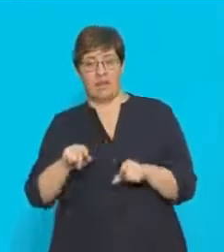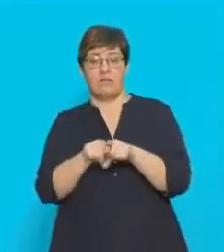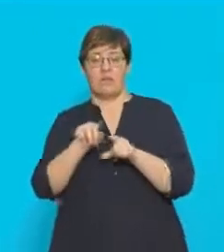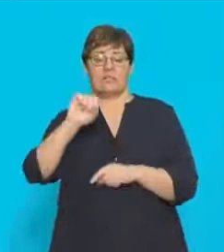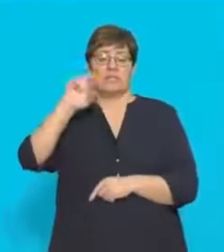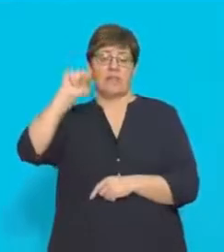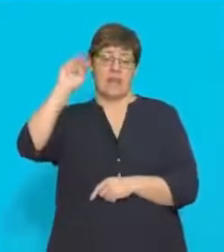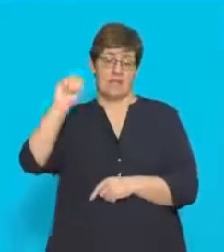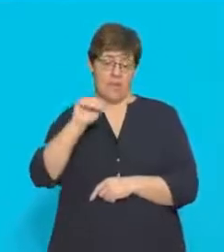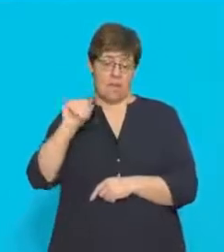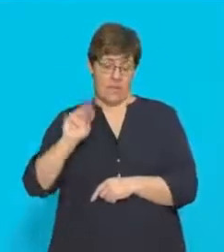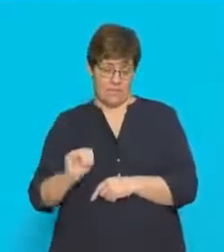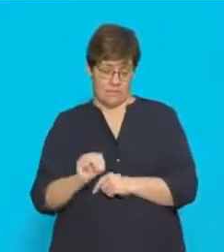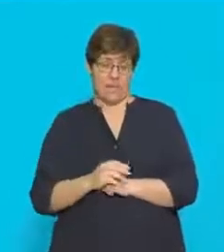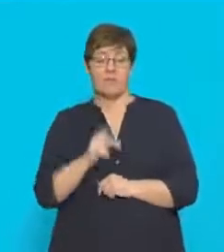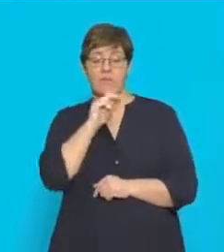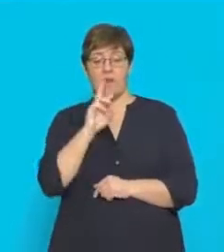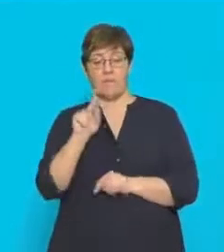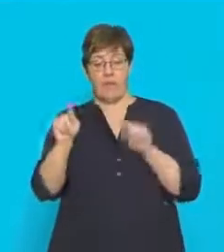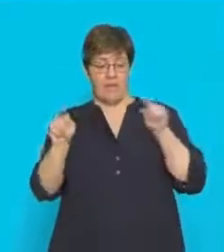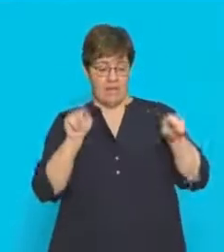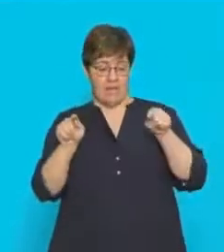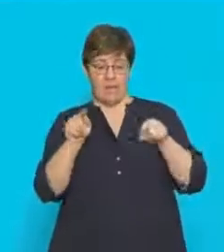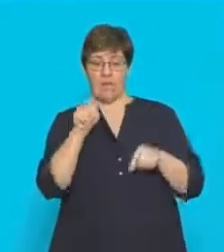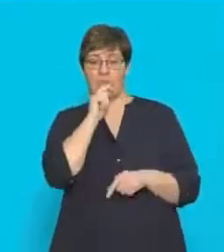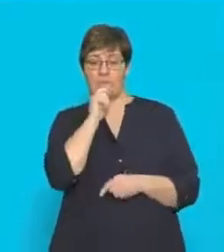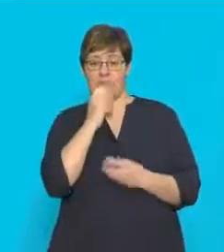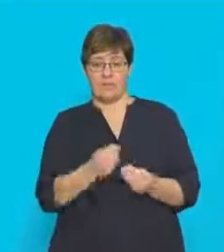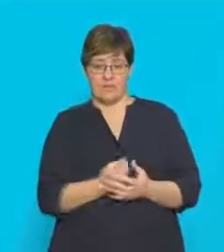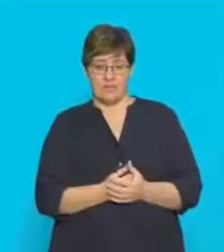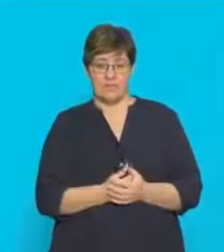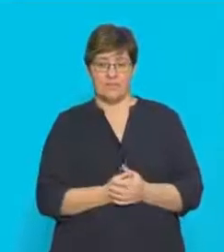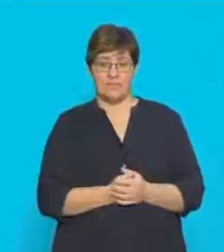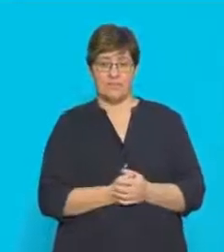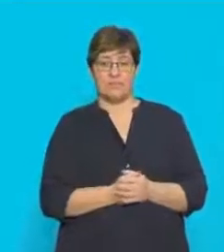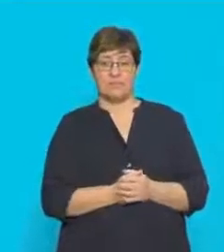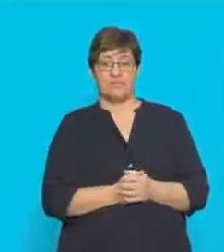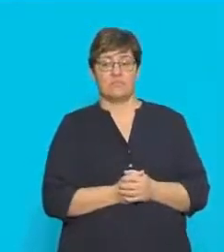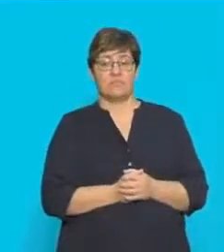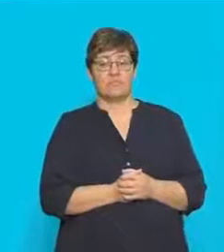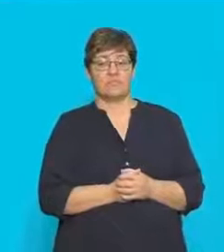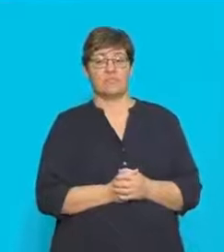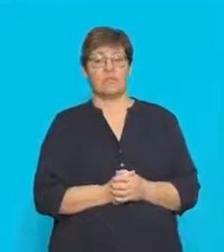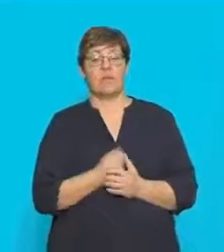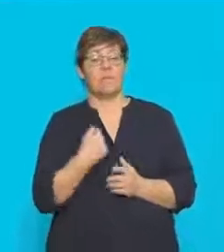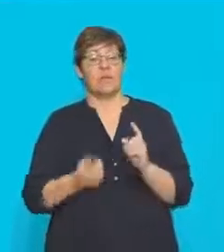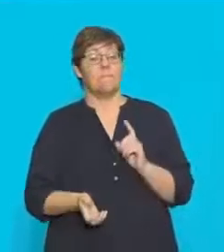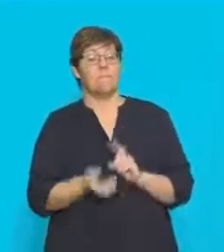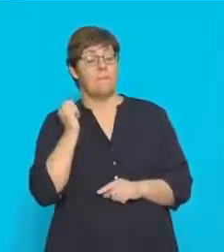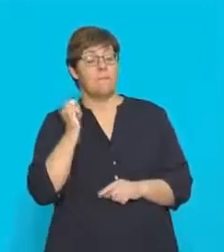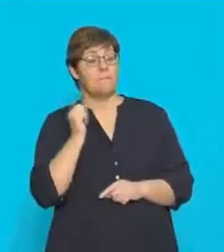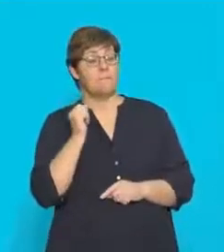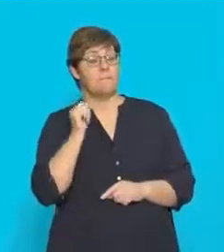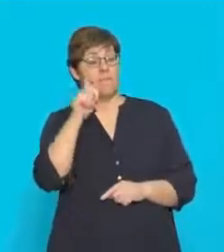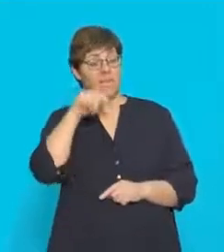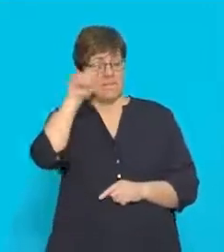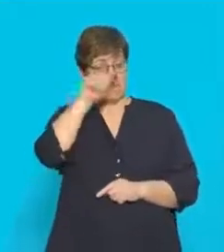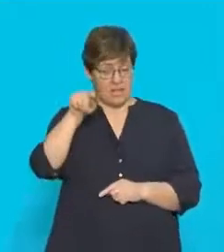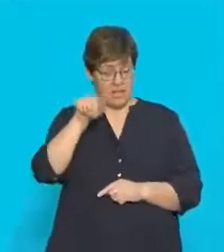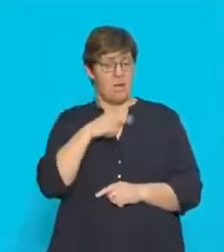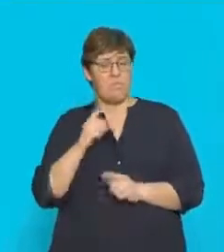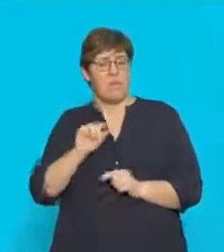we're going to be using just the pairs that we have, which we'll do in a second. Okay, once we found theta, what is the next thing